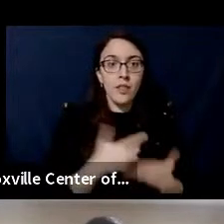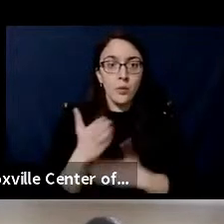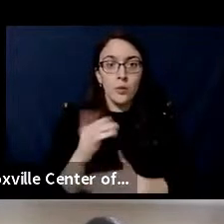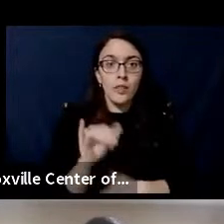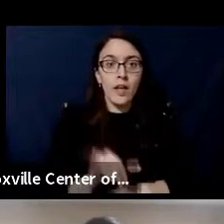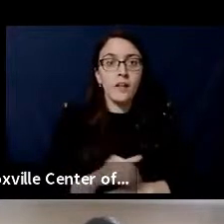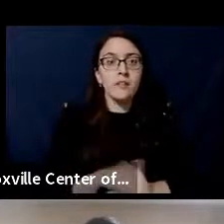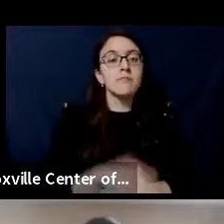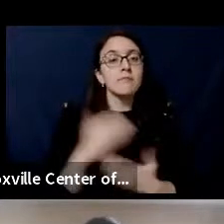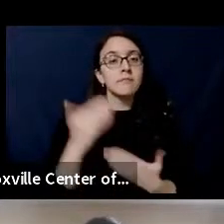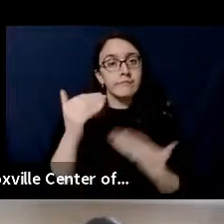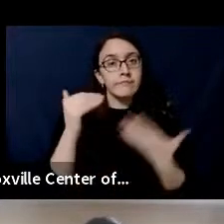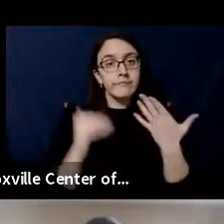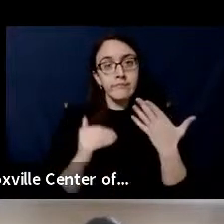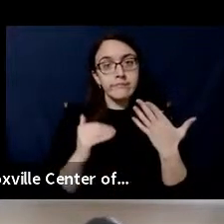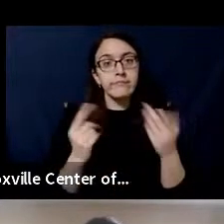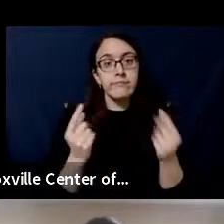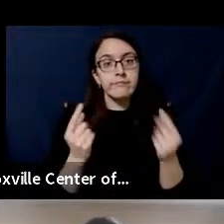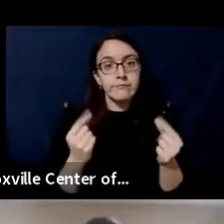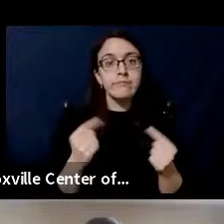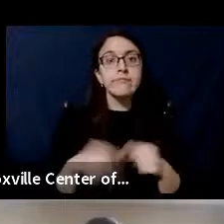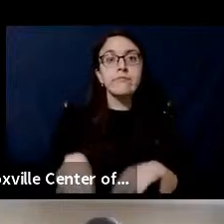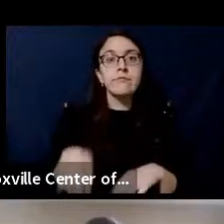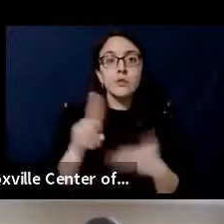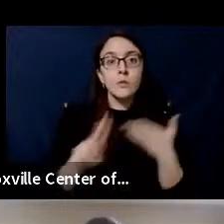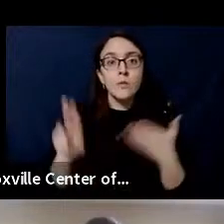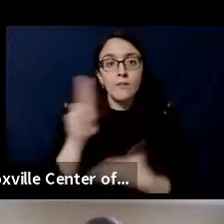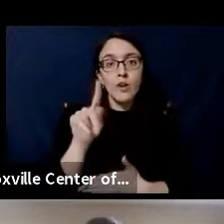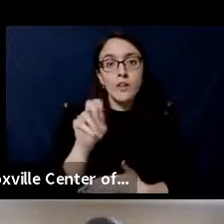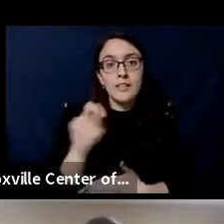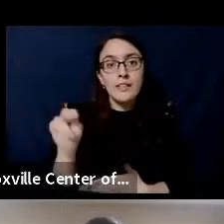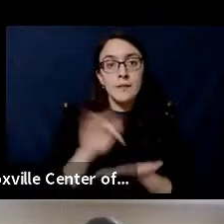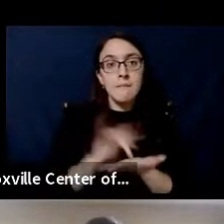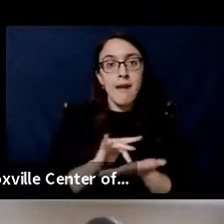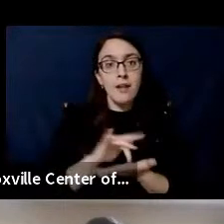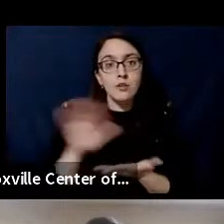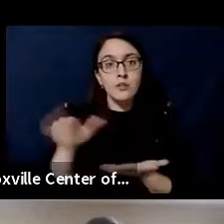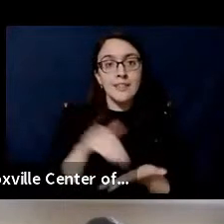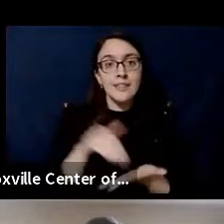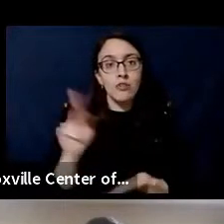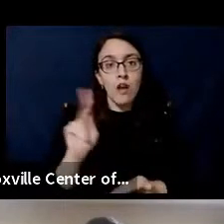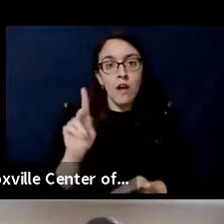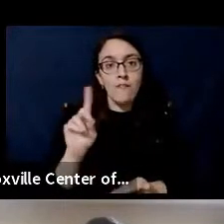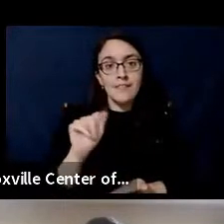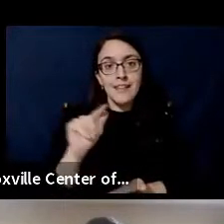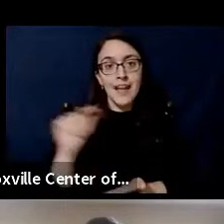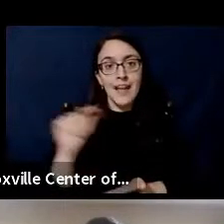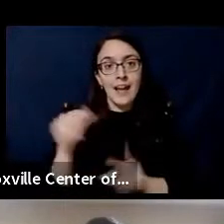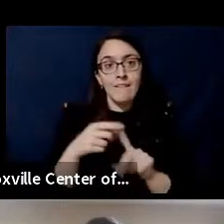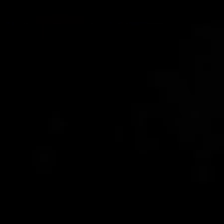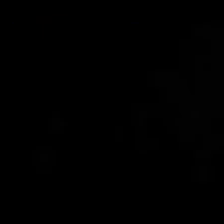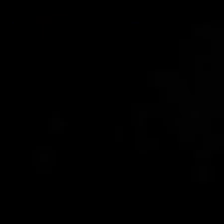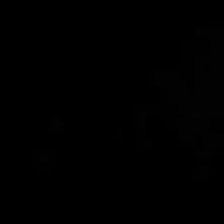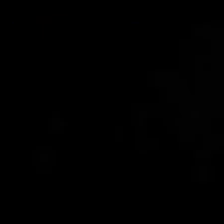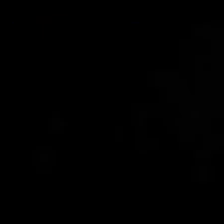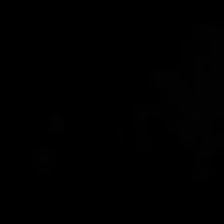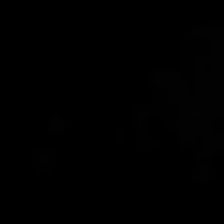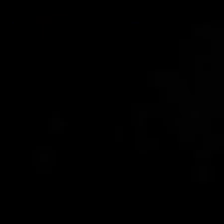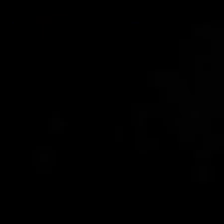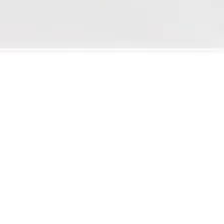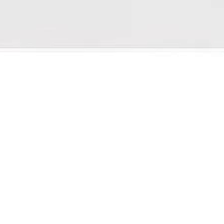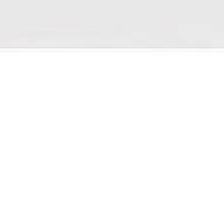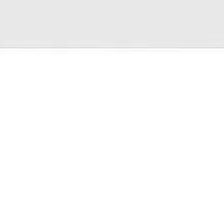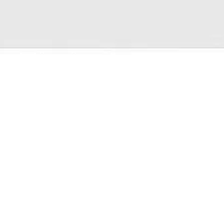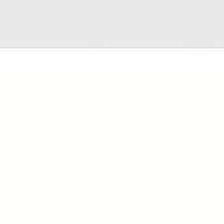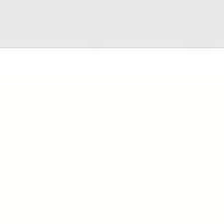Next item on the agenda is the University of Tennessee Medical Center's Knoxville data update from Dr. Shamia. So Dr. Shamia, if